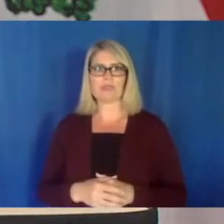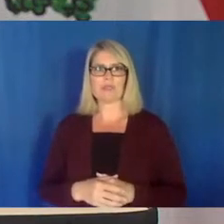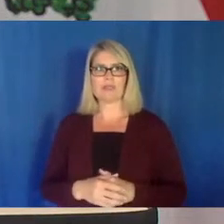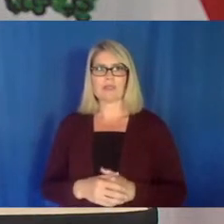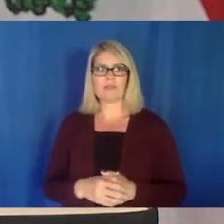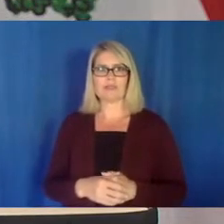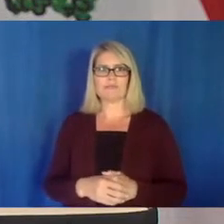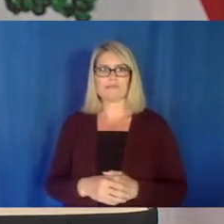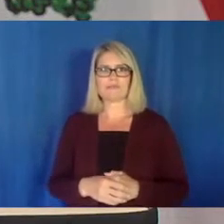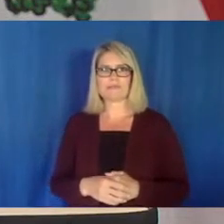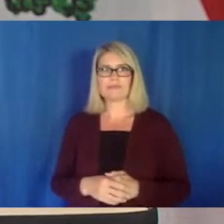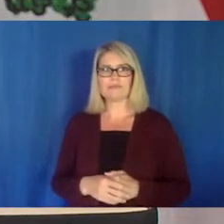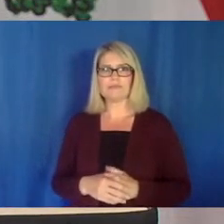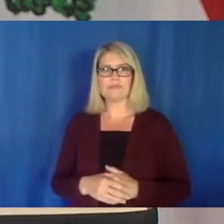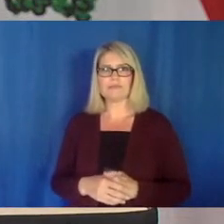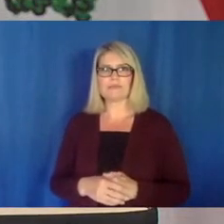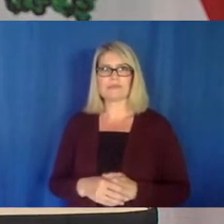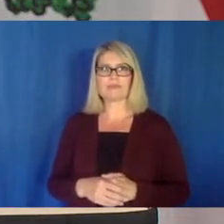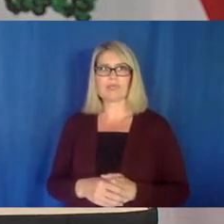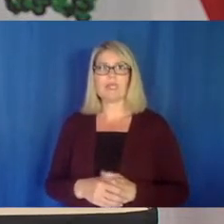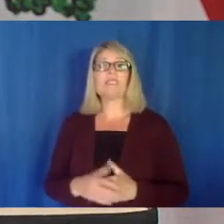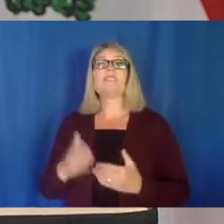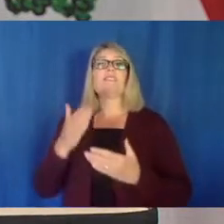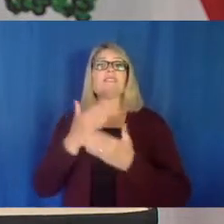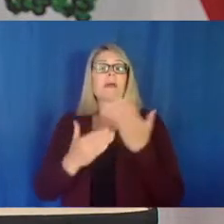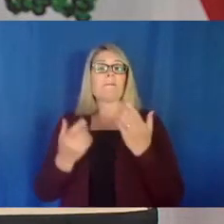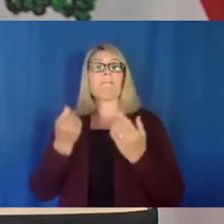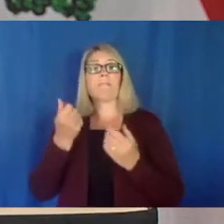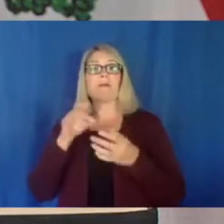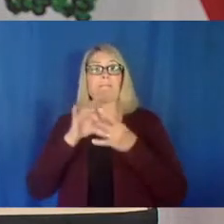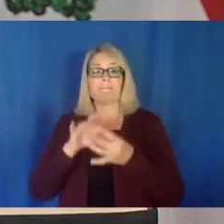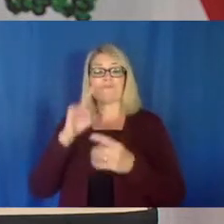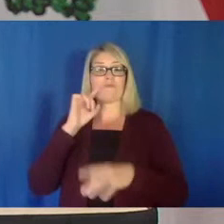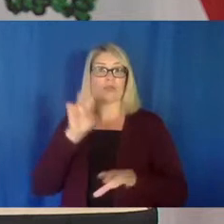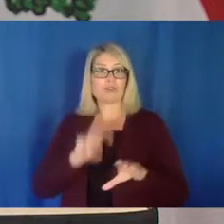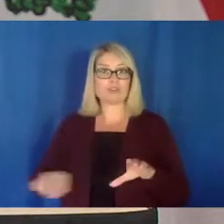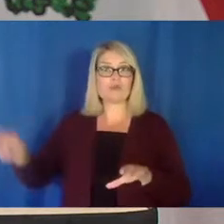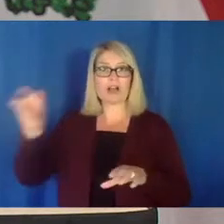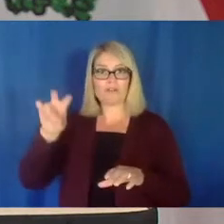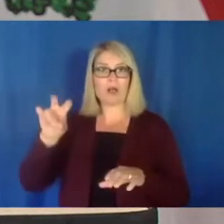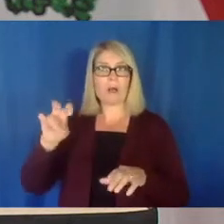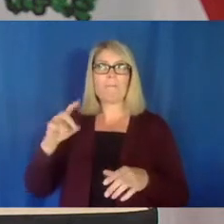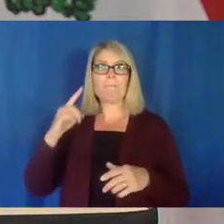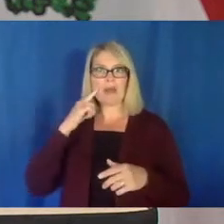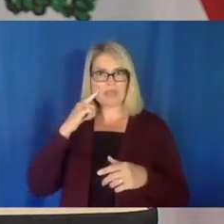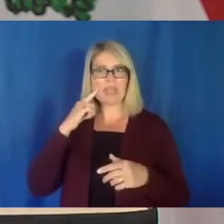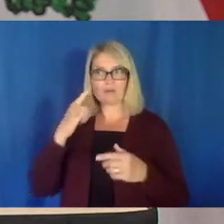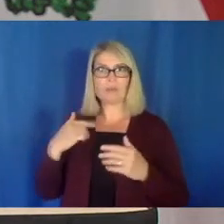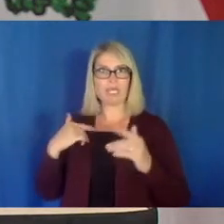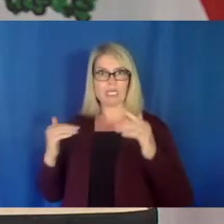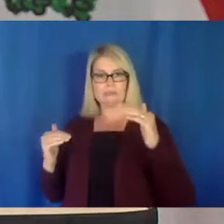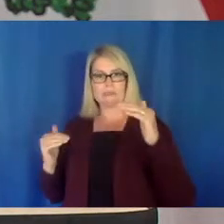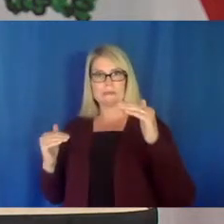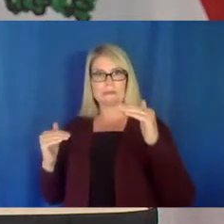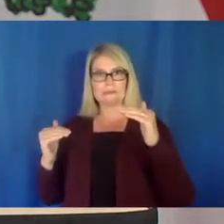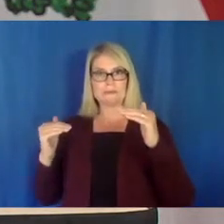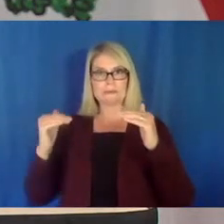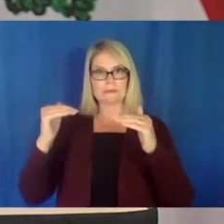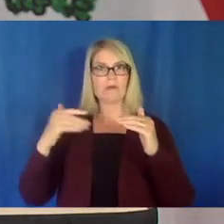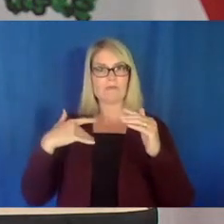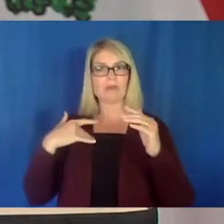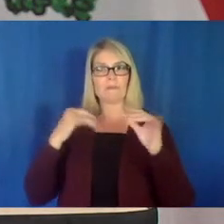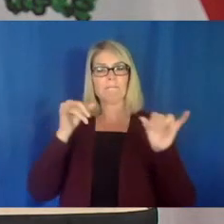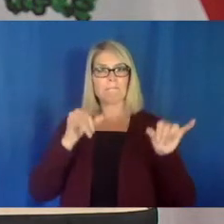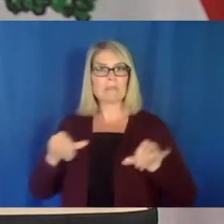bit of a misalignment right now in terms of travel, but I think that's catching up relatively quickly. And I just think that people